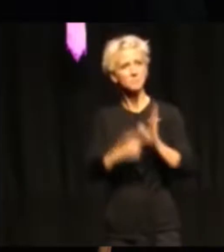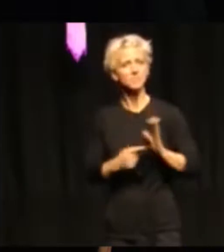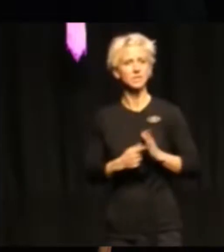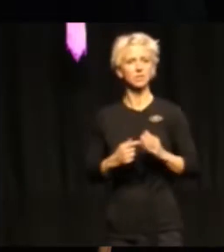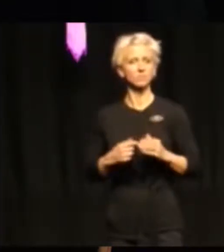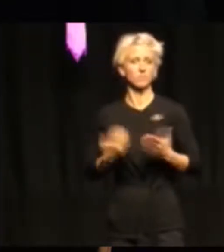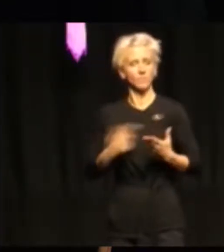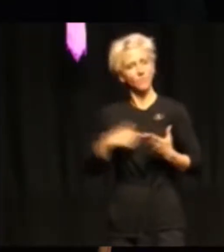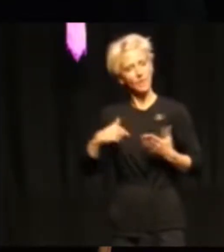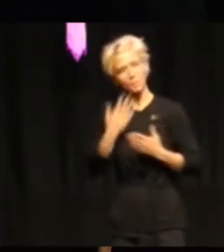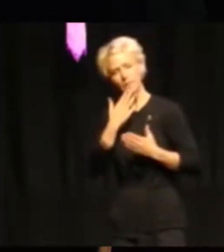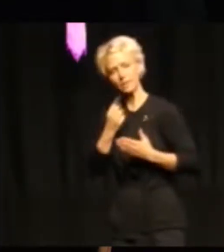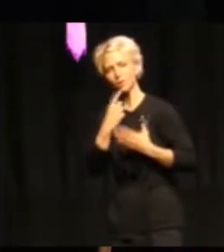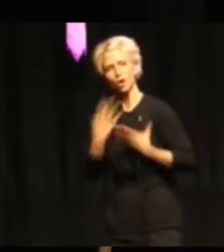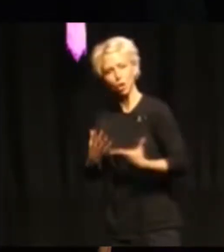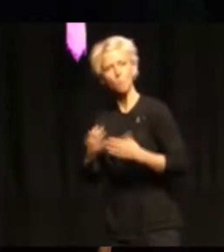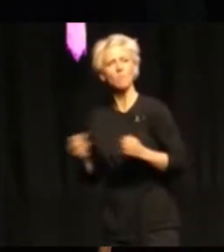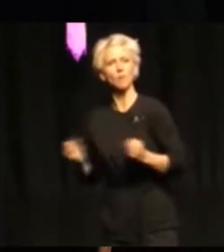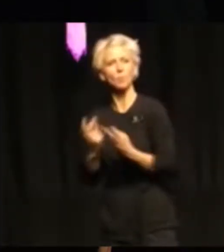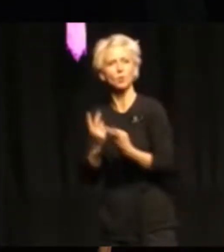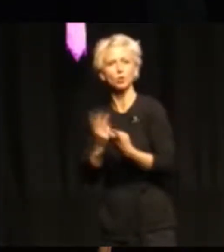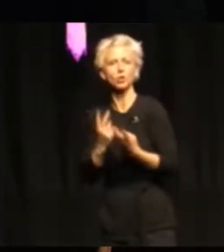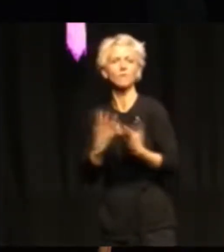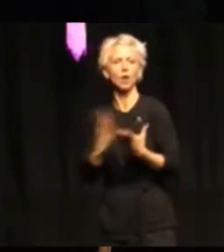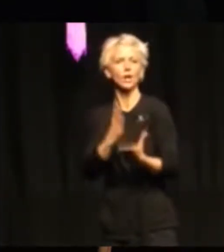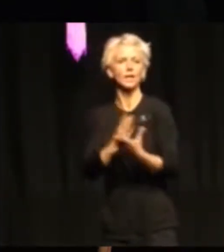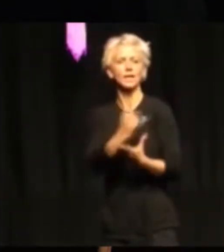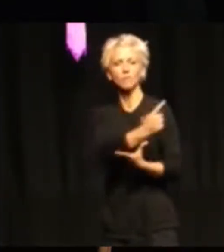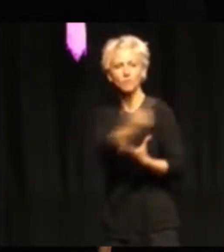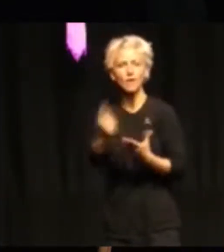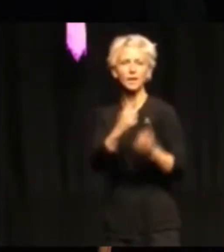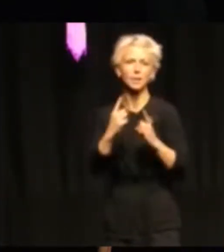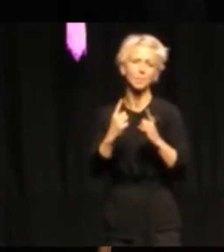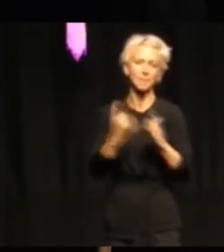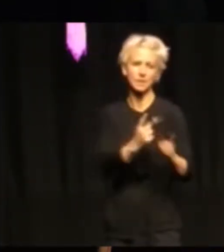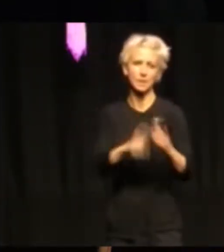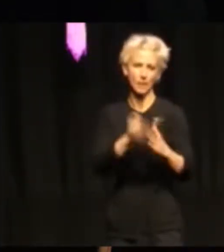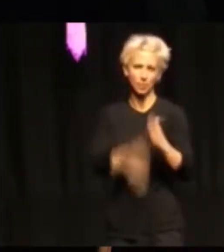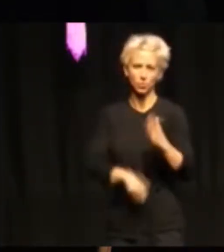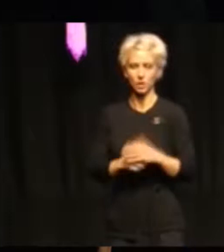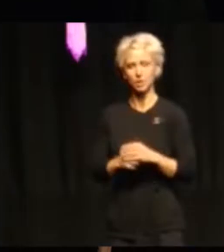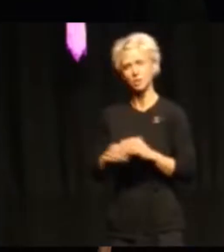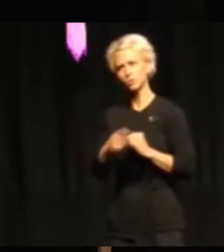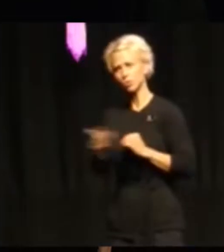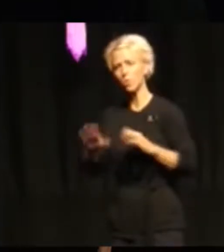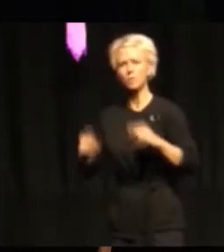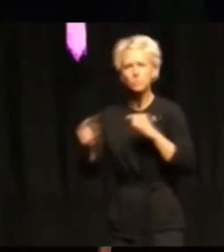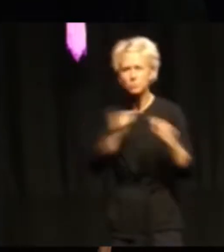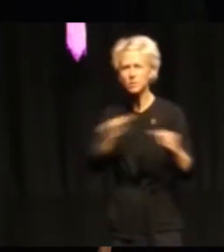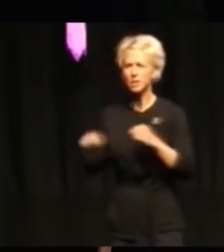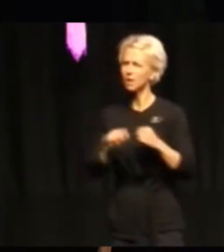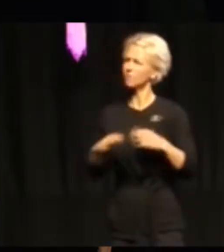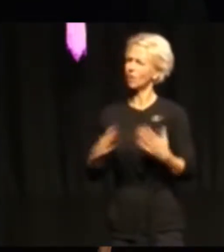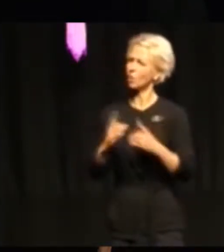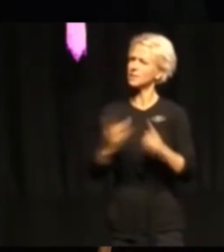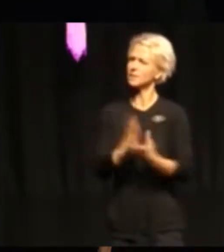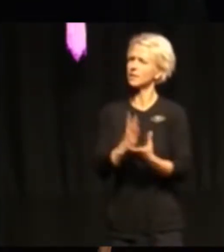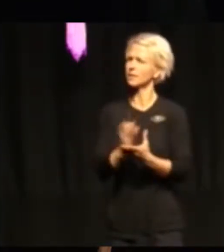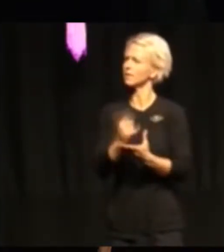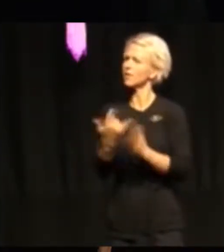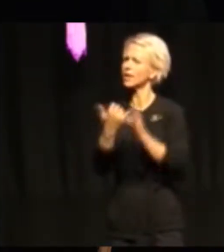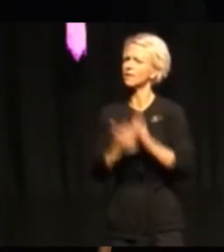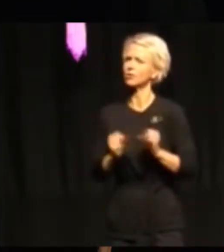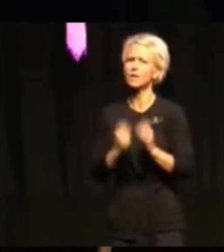every human being? And they actually had a lot of debate among themselves over what the core human rights should be.